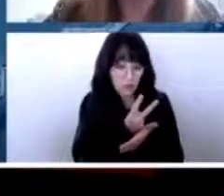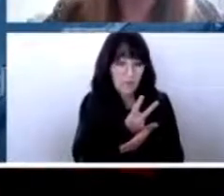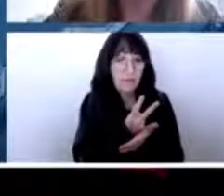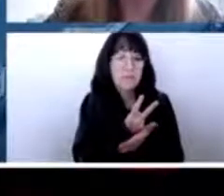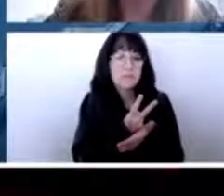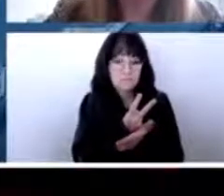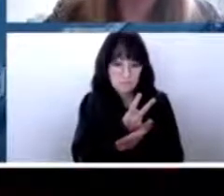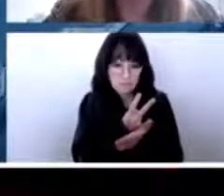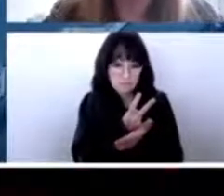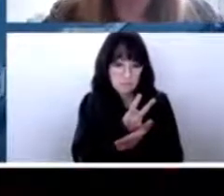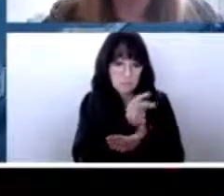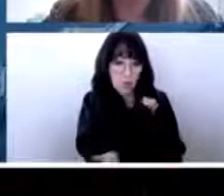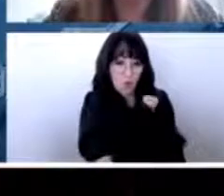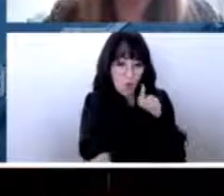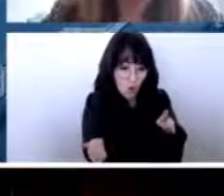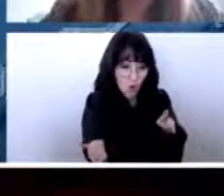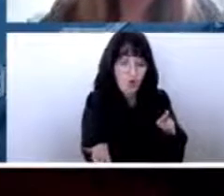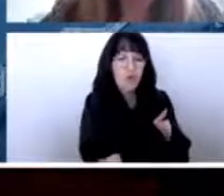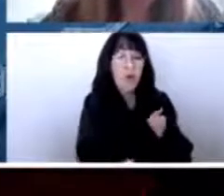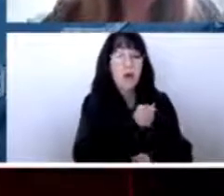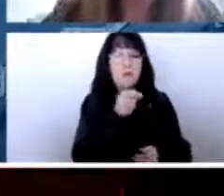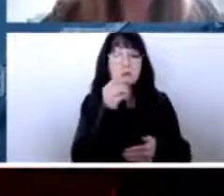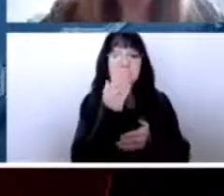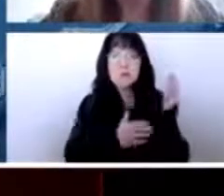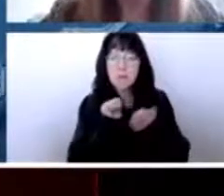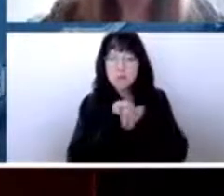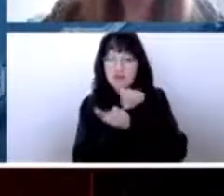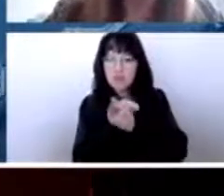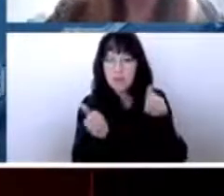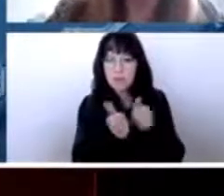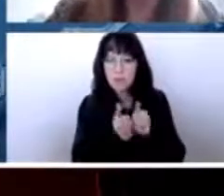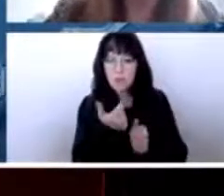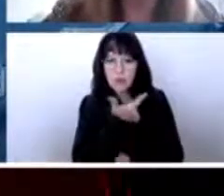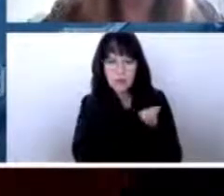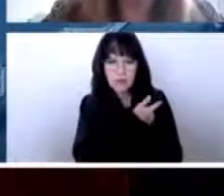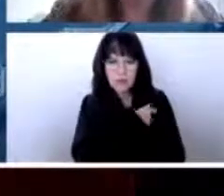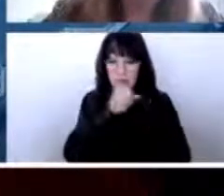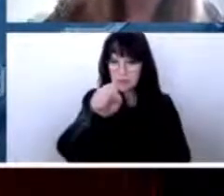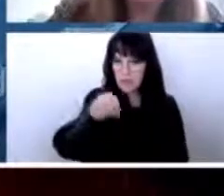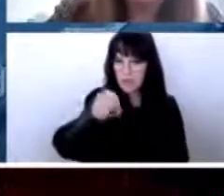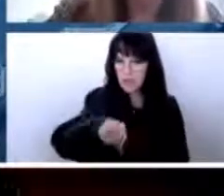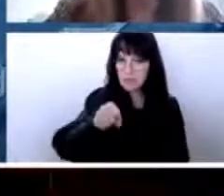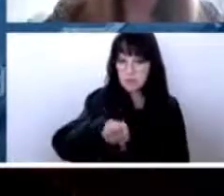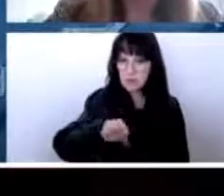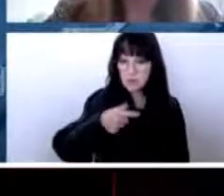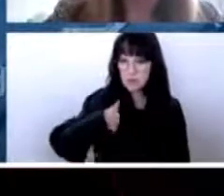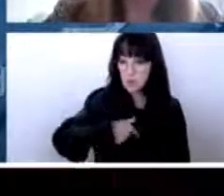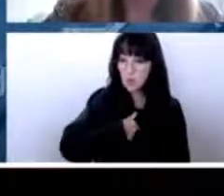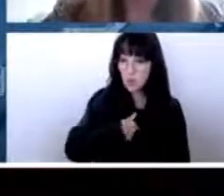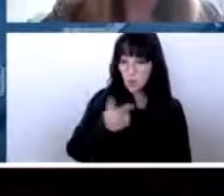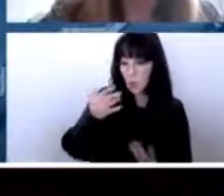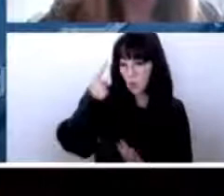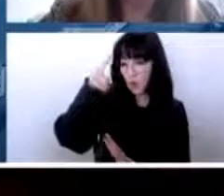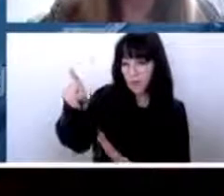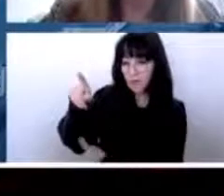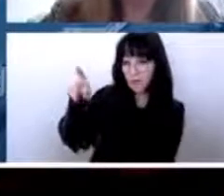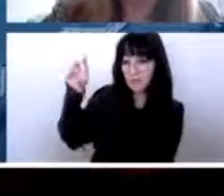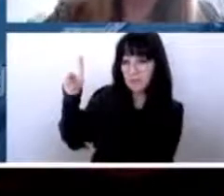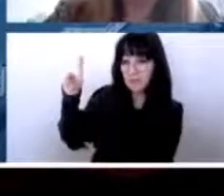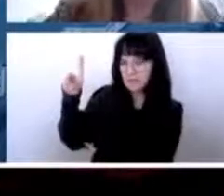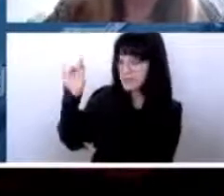authorized several vaccine changes. And while we're waiting for CDC's ACIP committee to